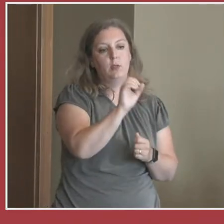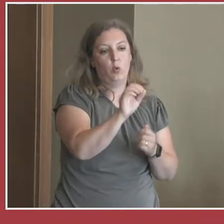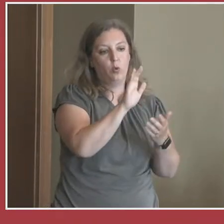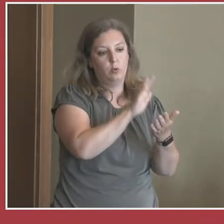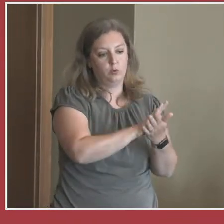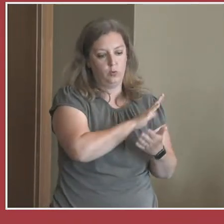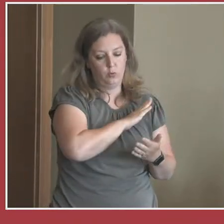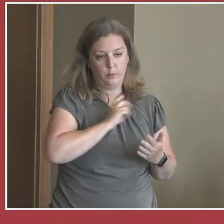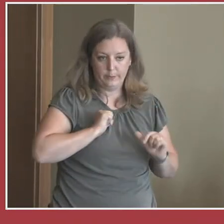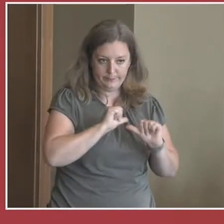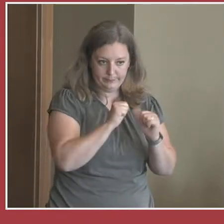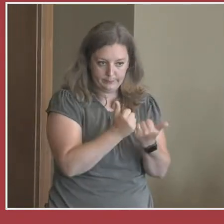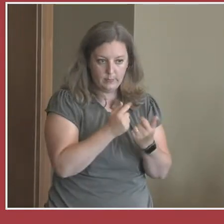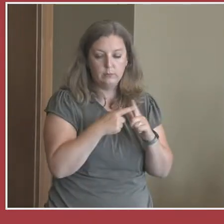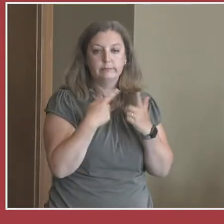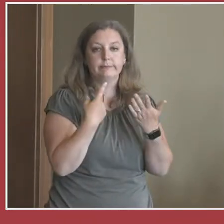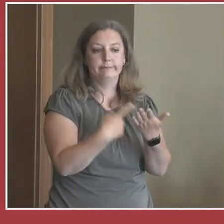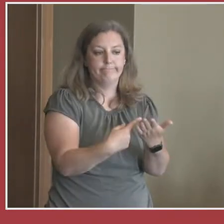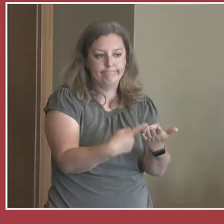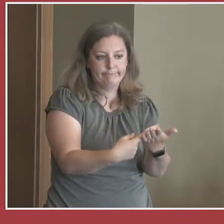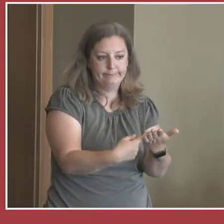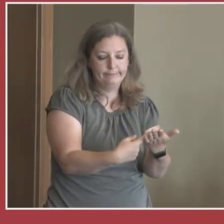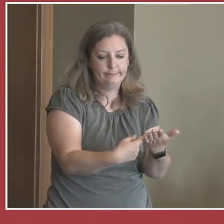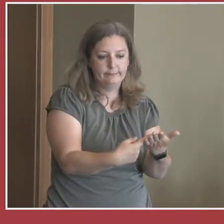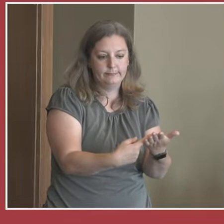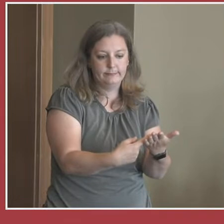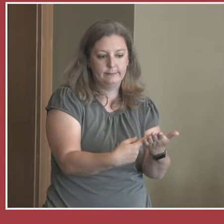Boards Association to talk about